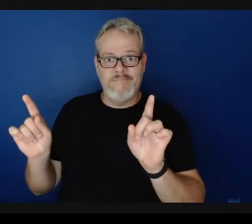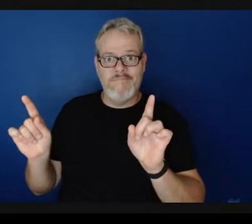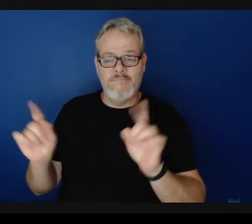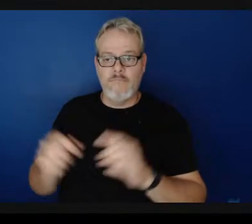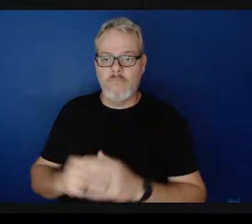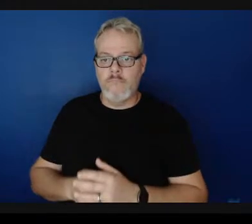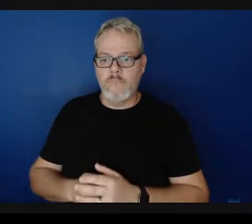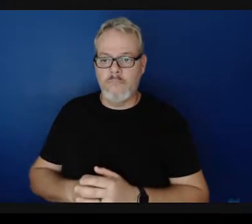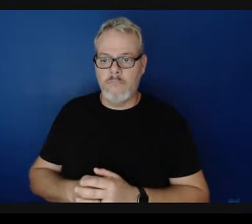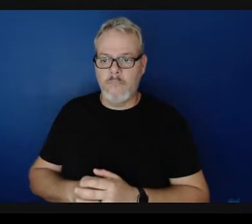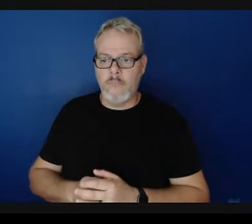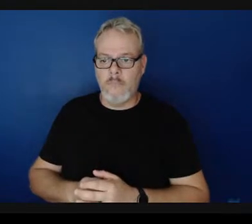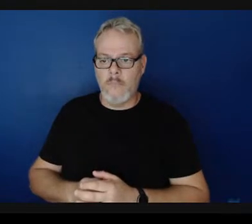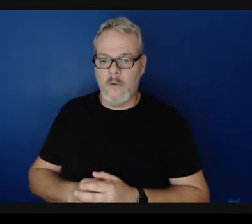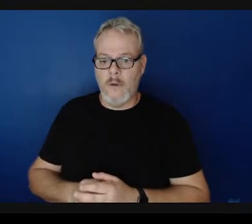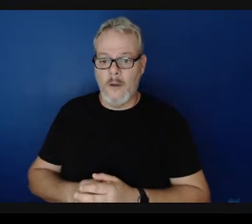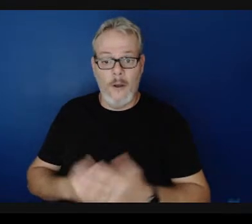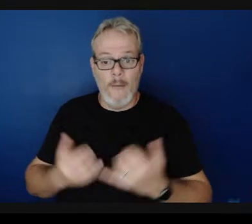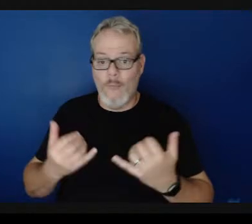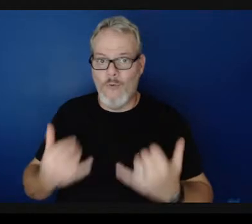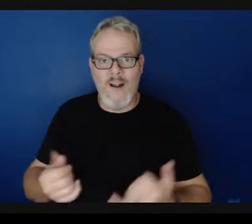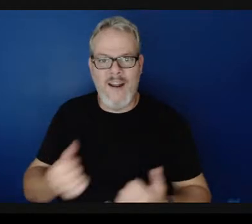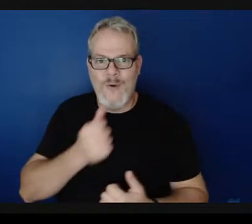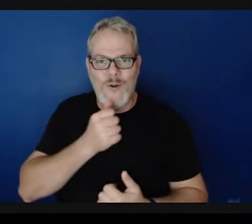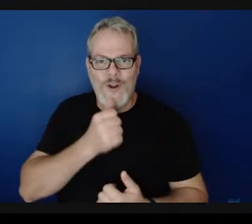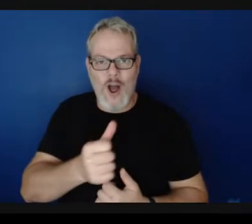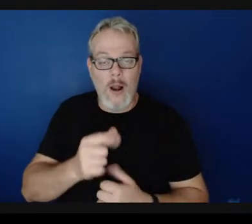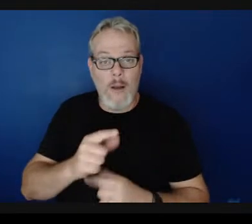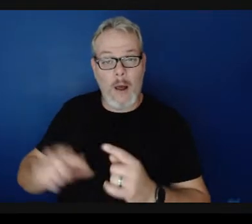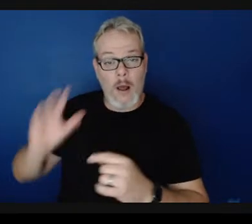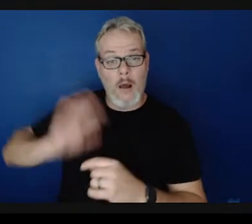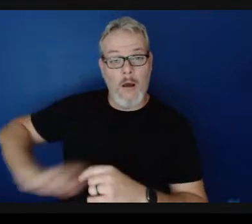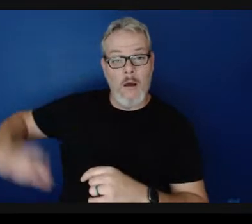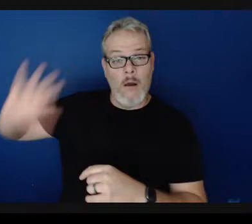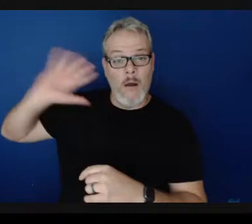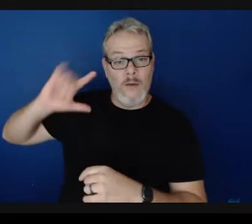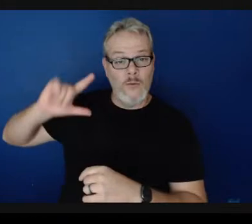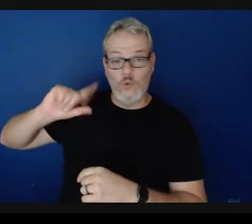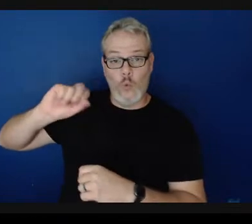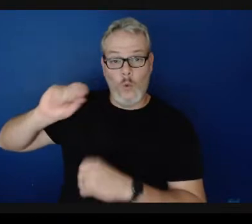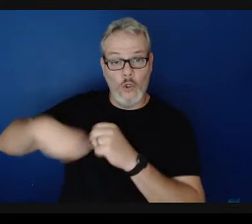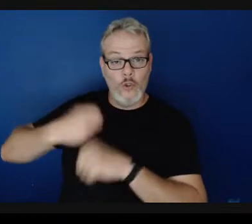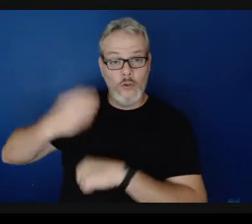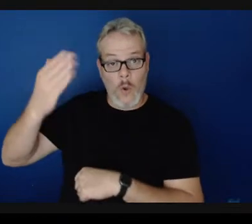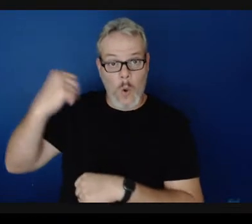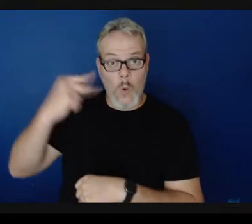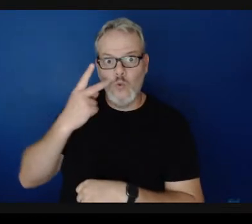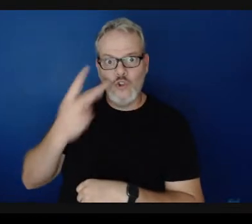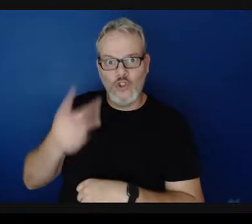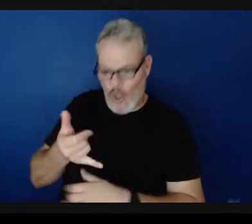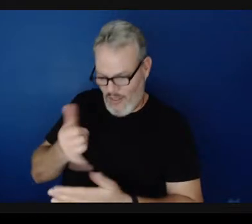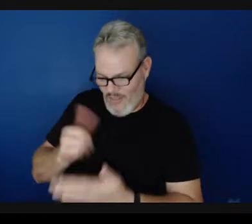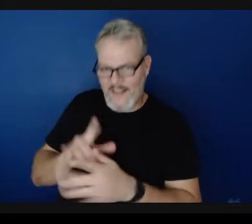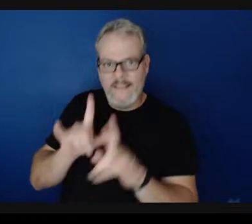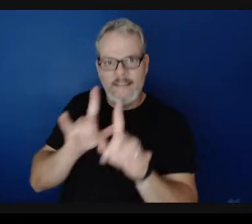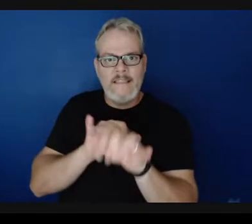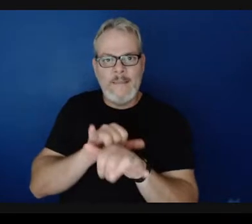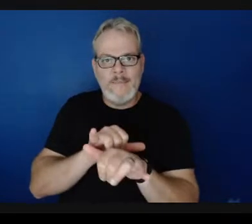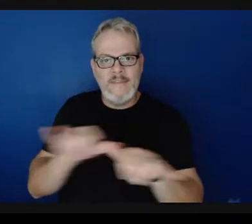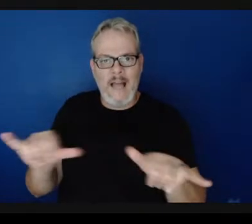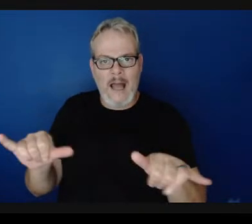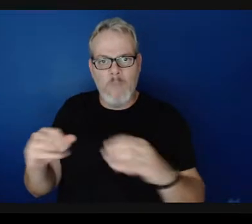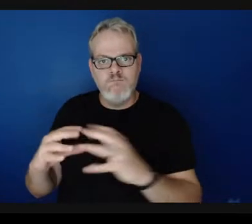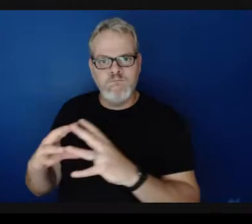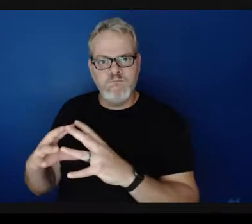But that's not where we are now. So in 2002 and 2005 is where they first saw that synchronous inflation of both